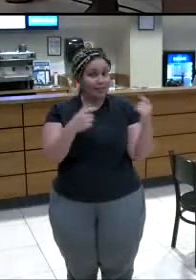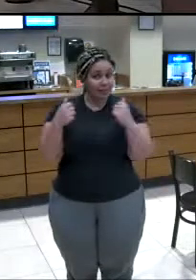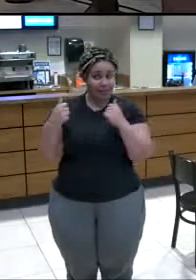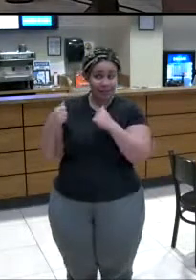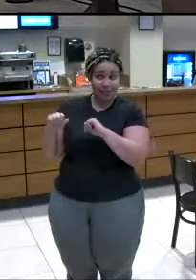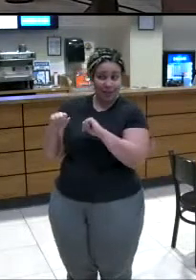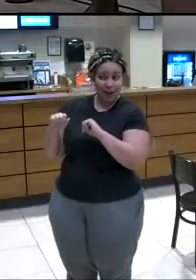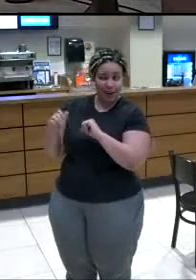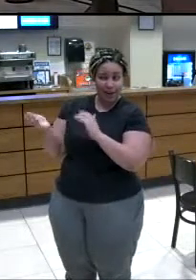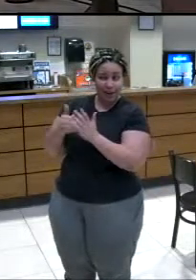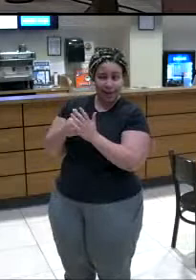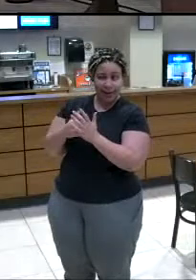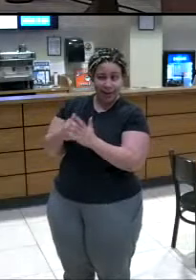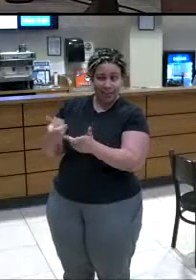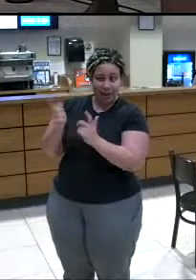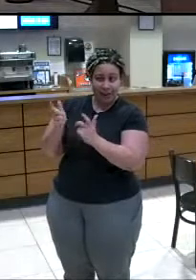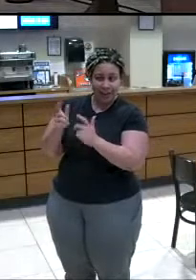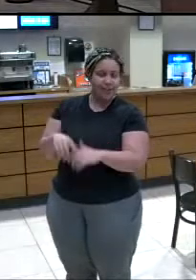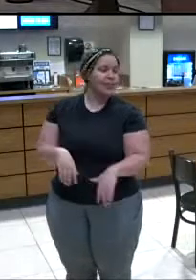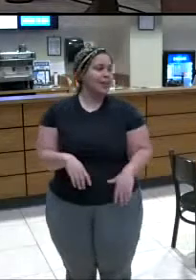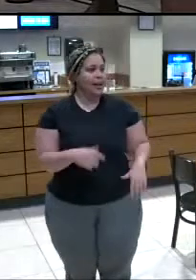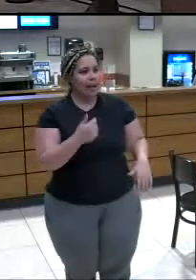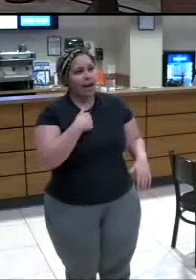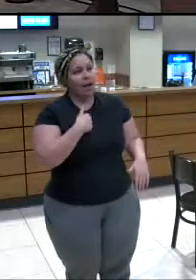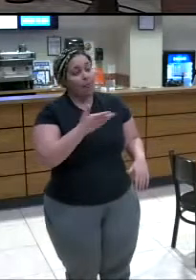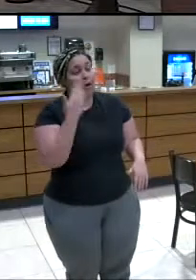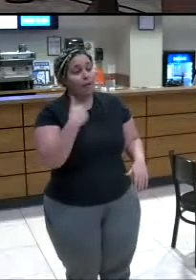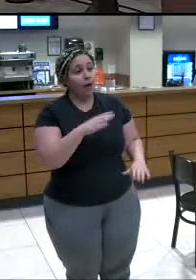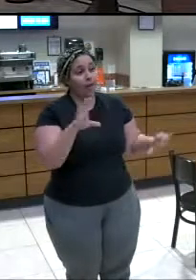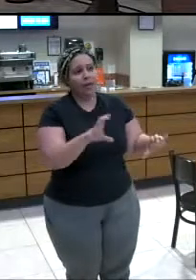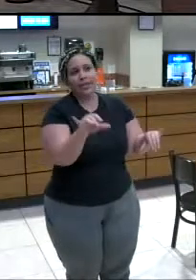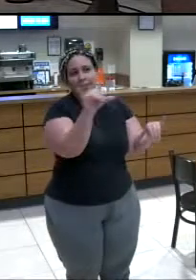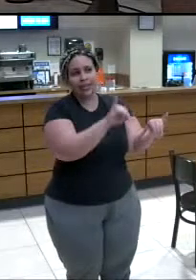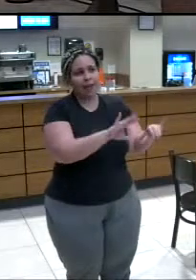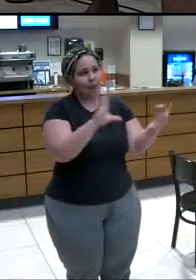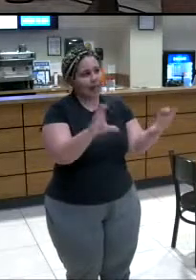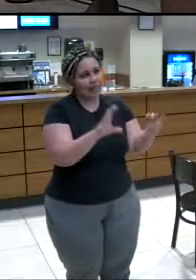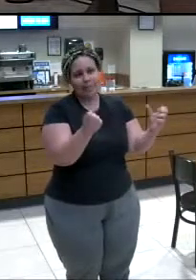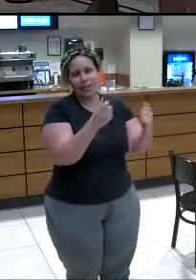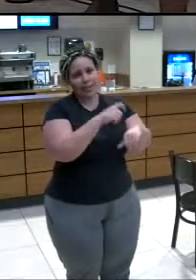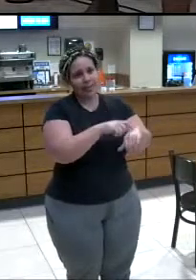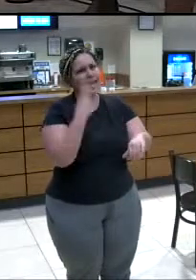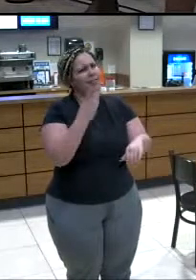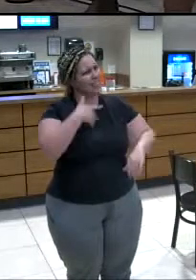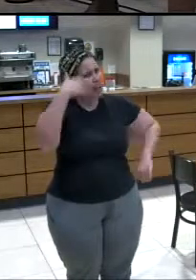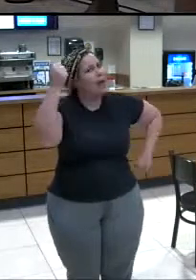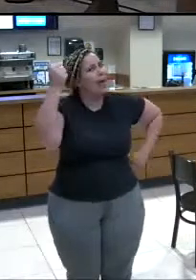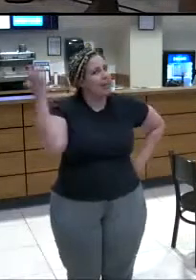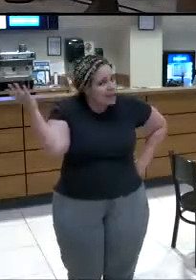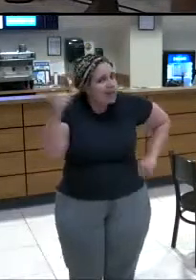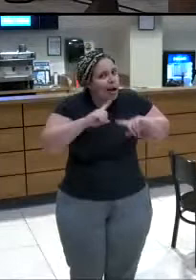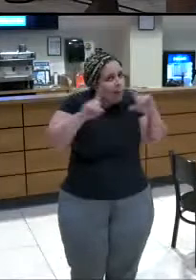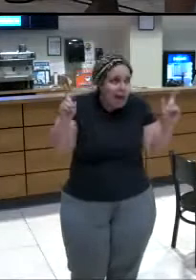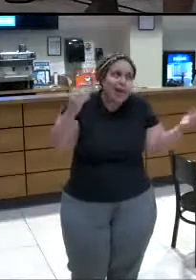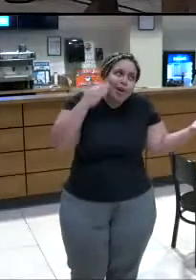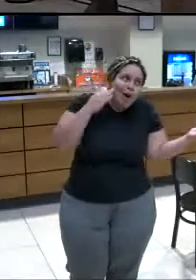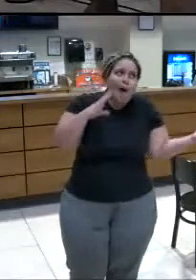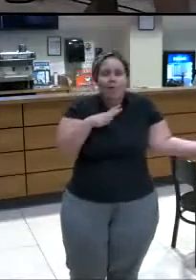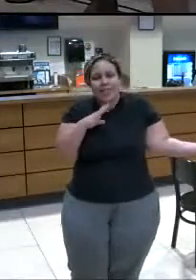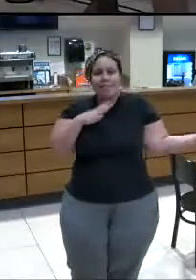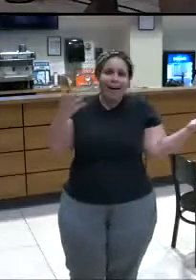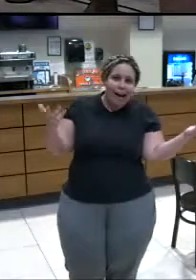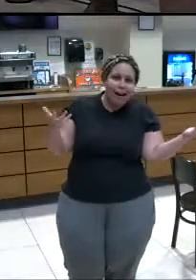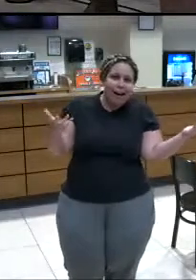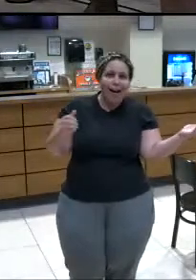Do you want to try and go faster? I've done this activity many times, and I have seen better. But, you know, it's fine. It's fine. There's